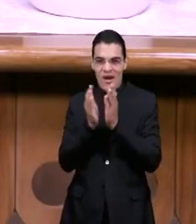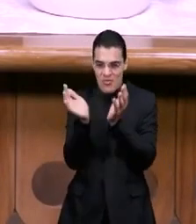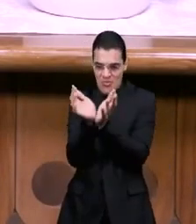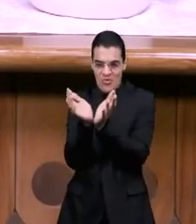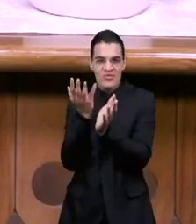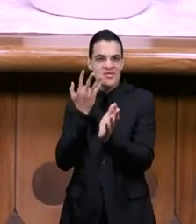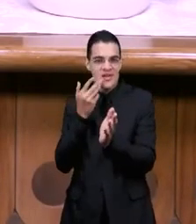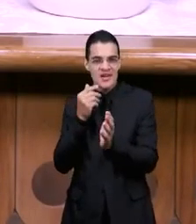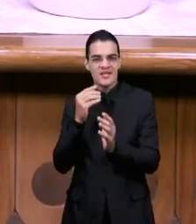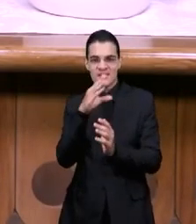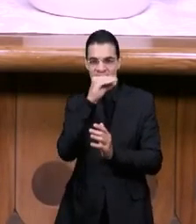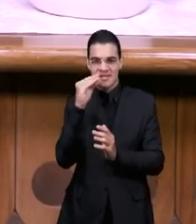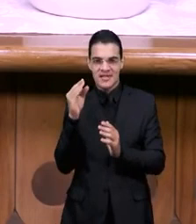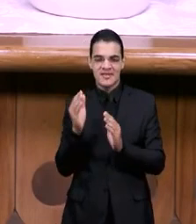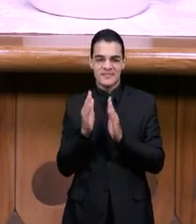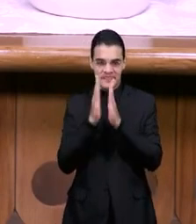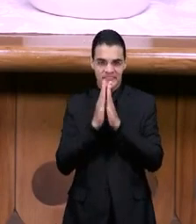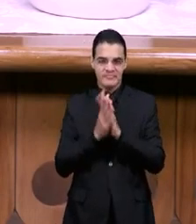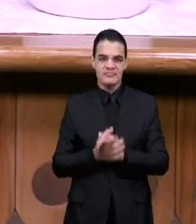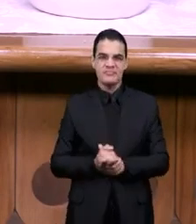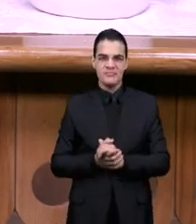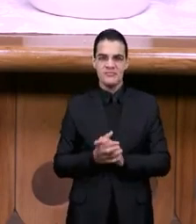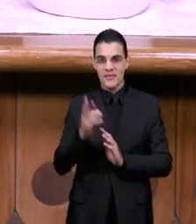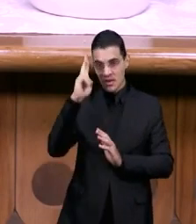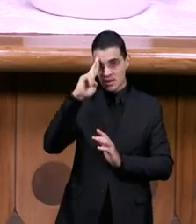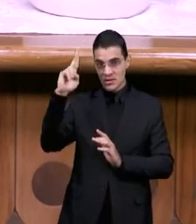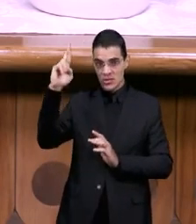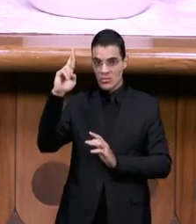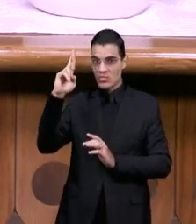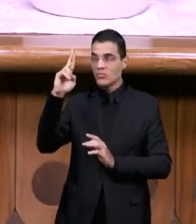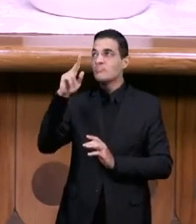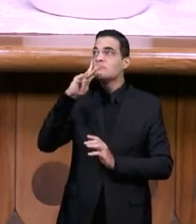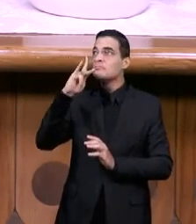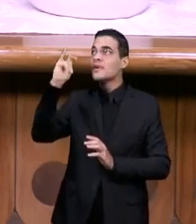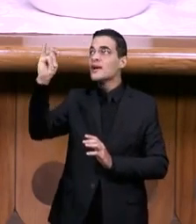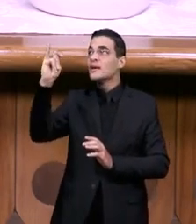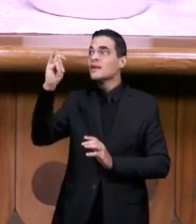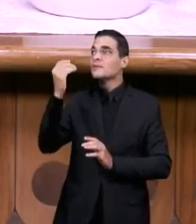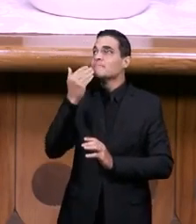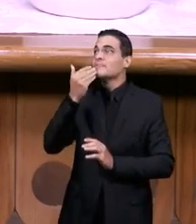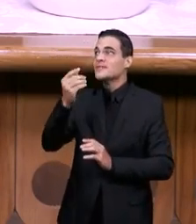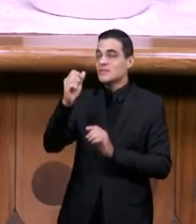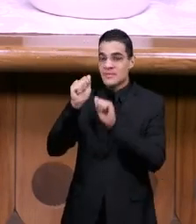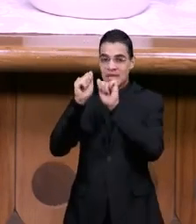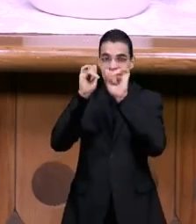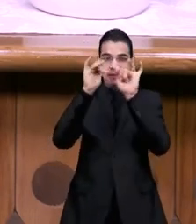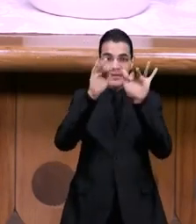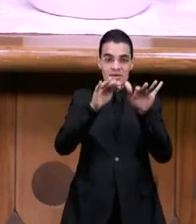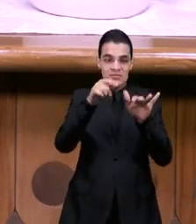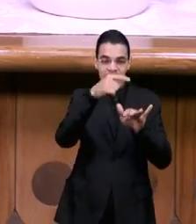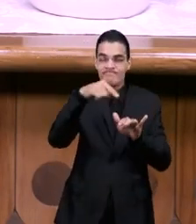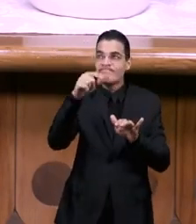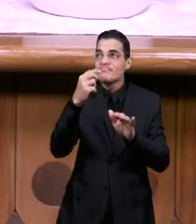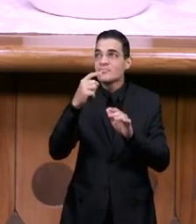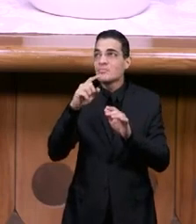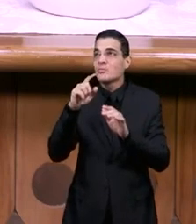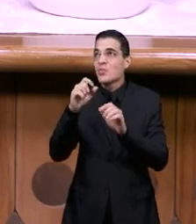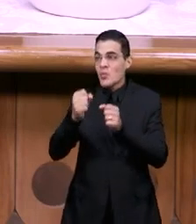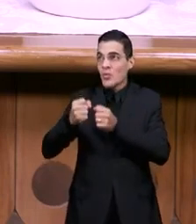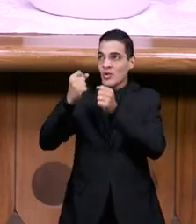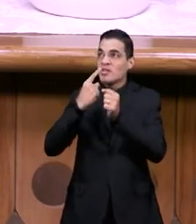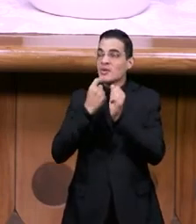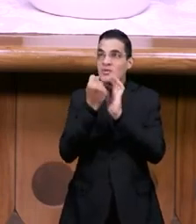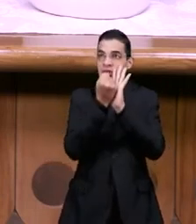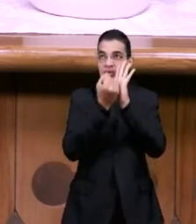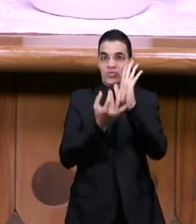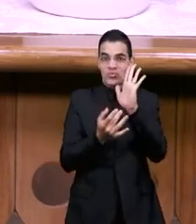and adolescents. Let's pray. O Lord God and Father, we ask for your blessing at this moment through the blood of Jesus. We ask that